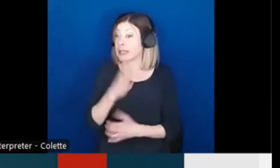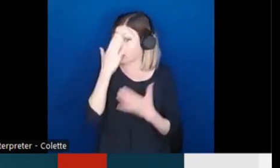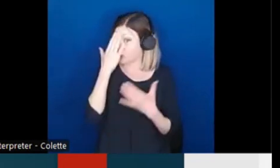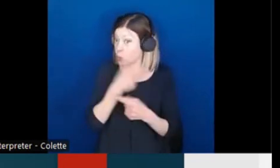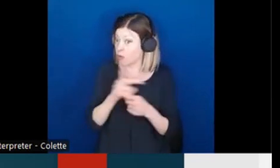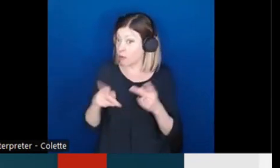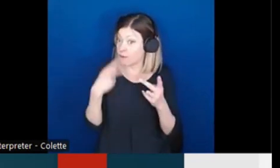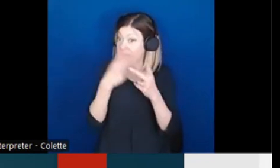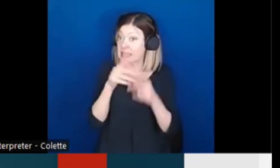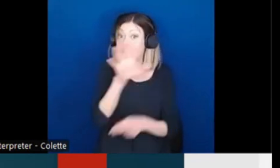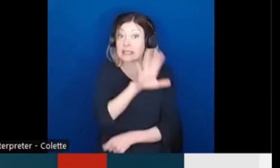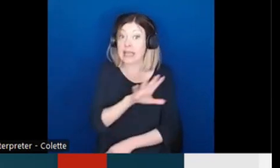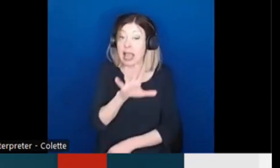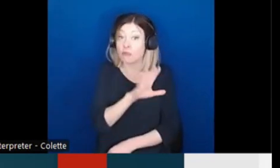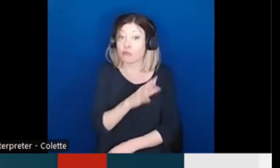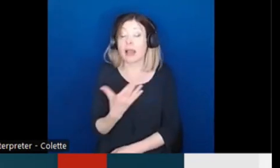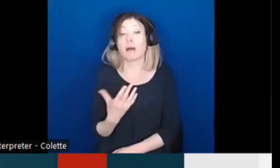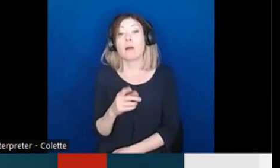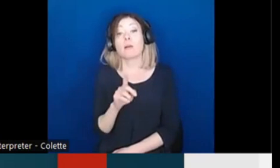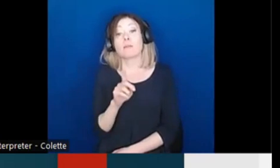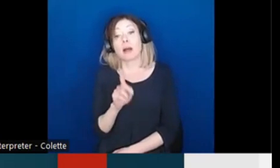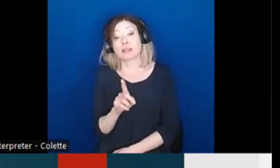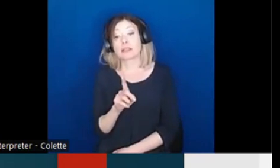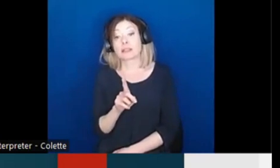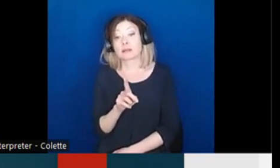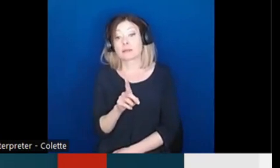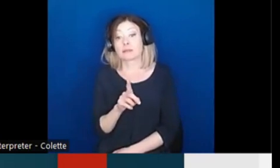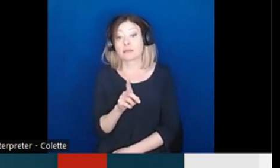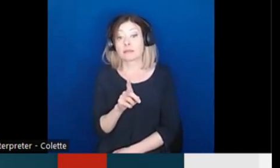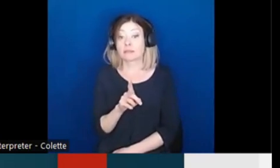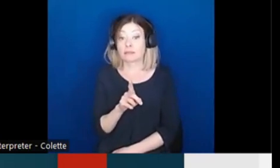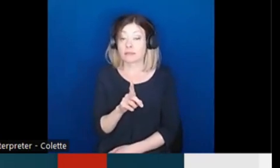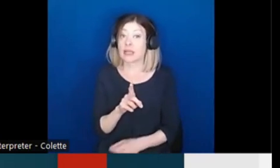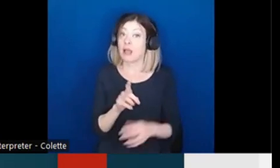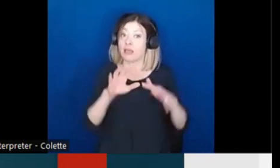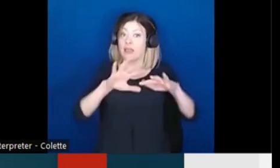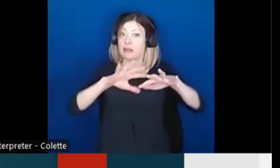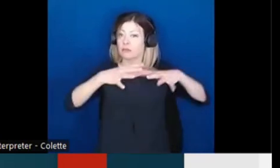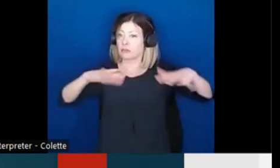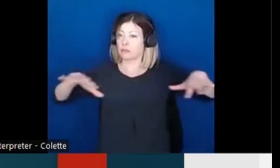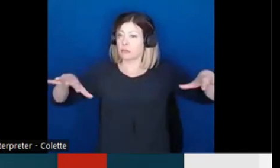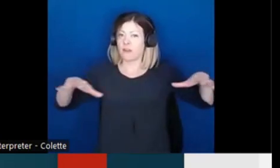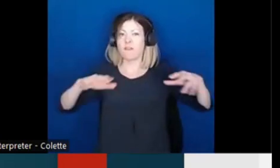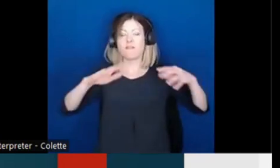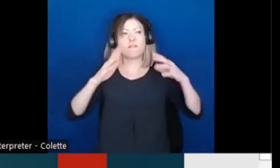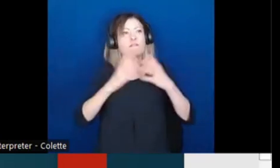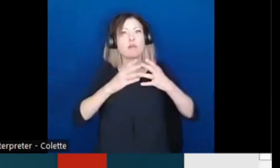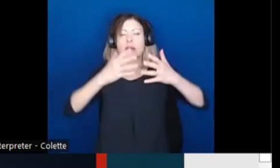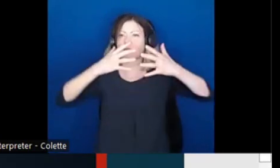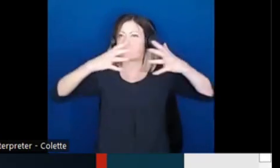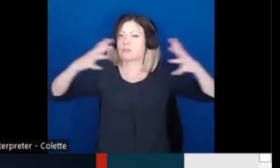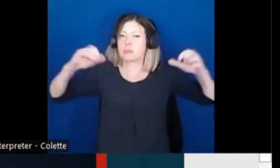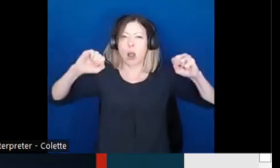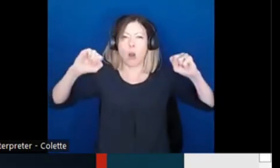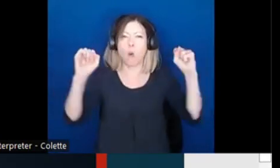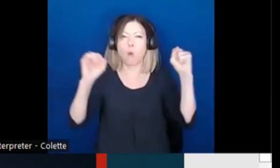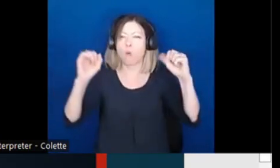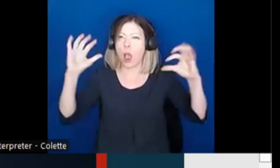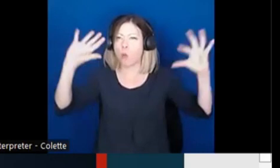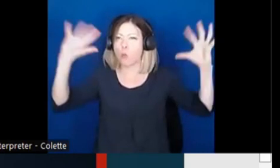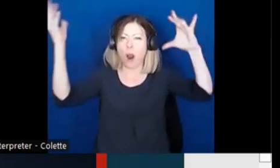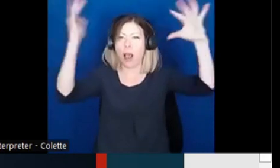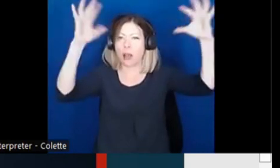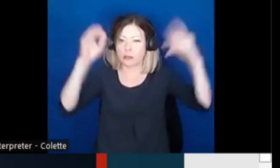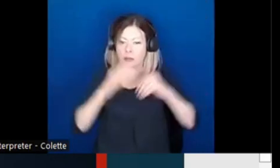but it's a kind of it's amazing contrast. It's a very wild kind of landscape. So here's an image of